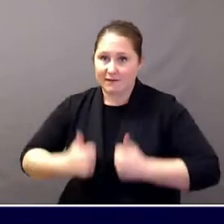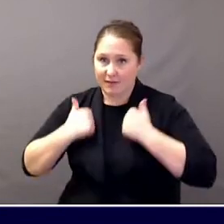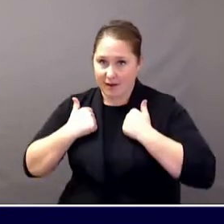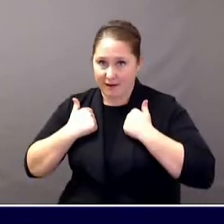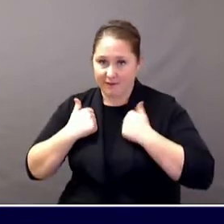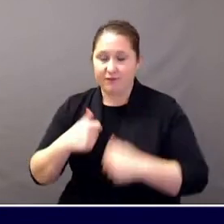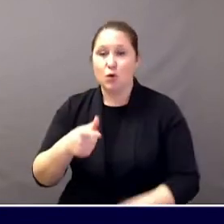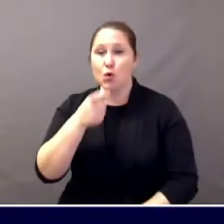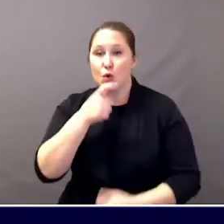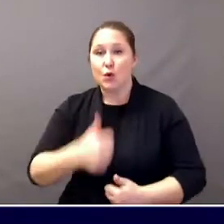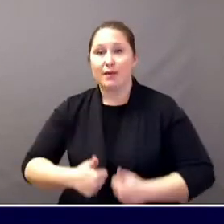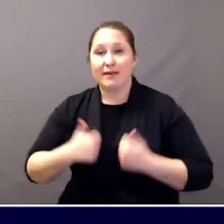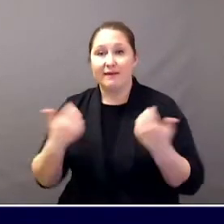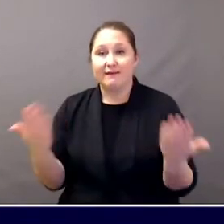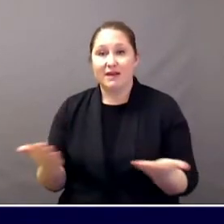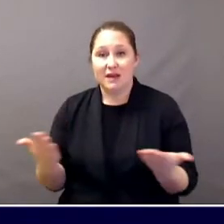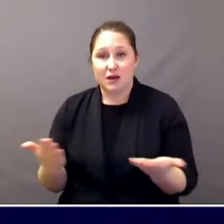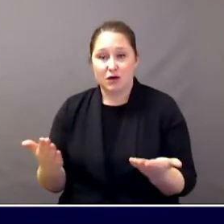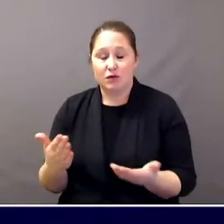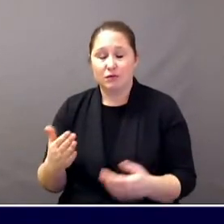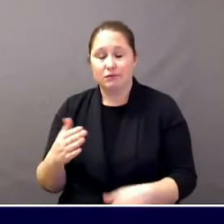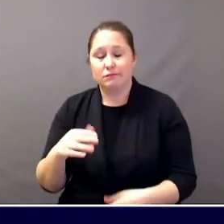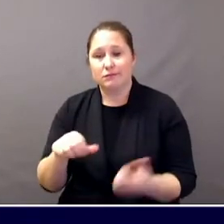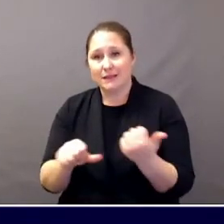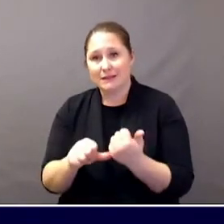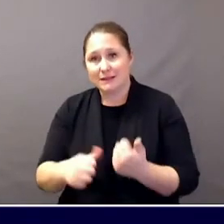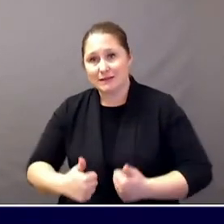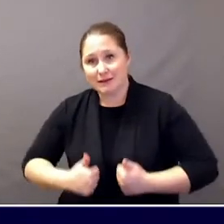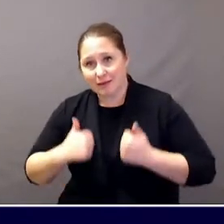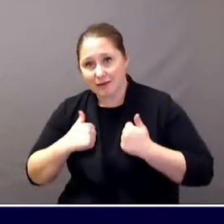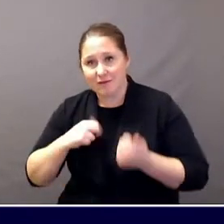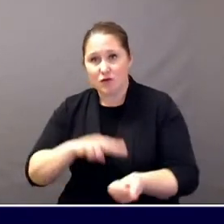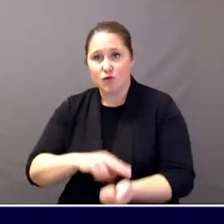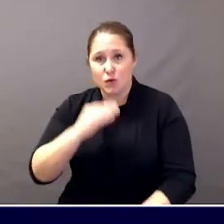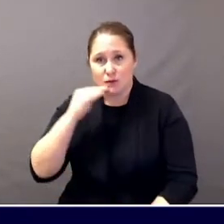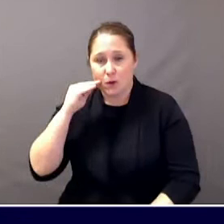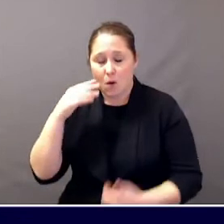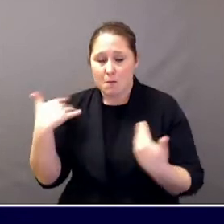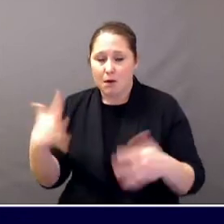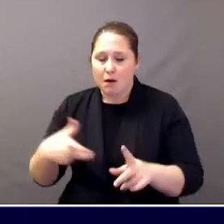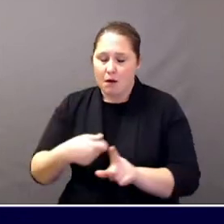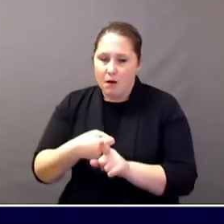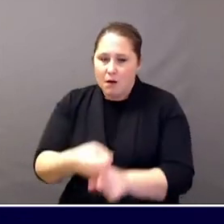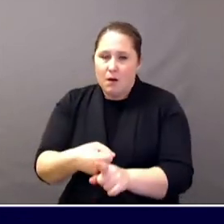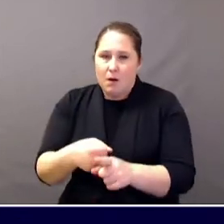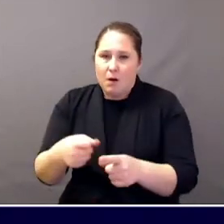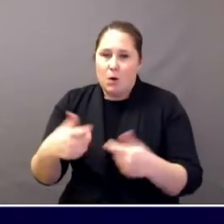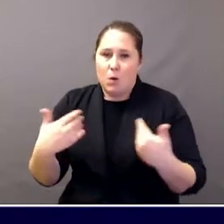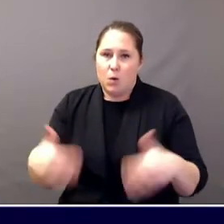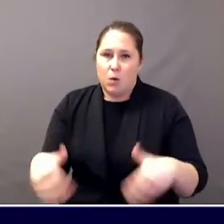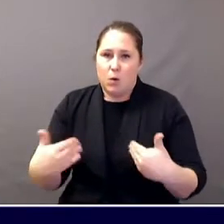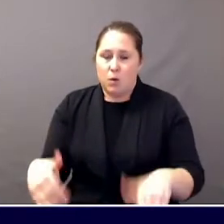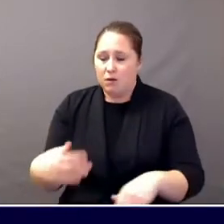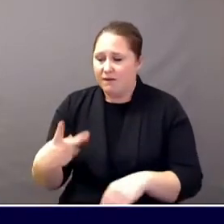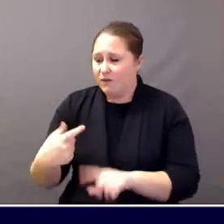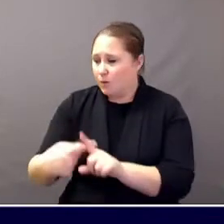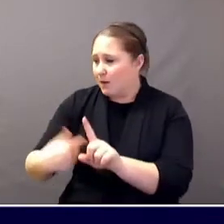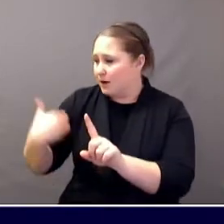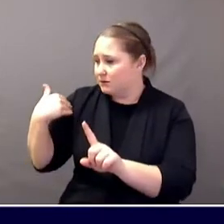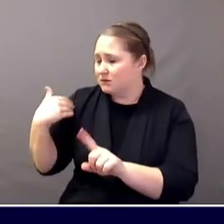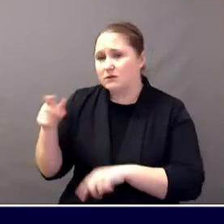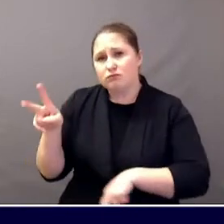especially hard hit by COVID-19. Going back several months ago, I mean, we thought that the program